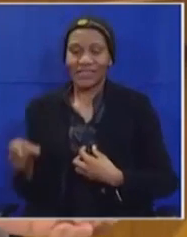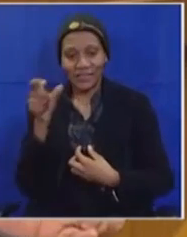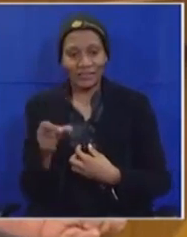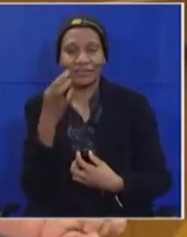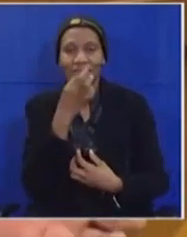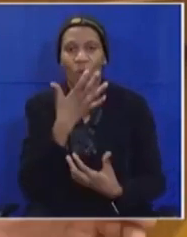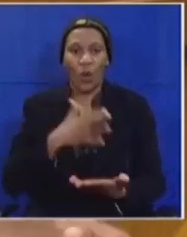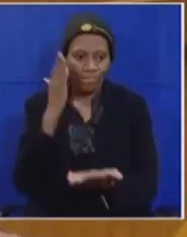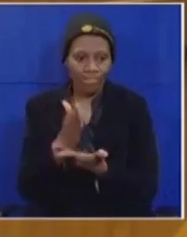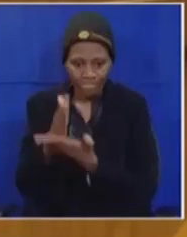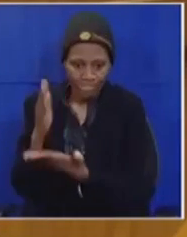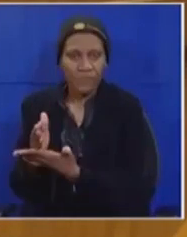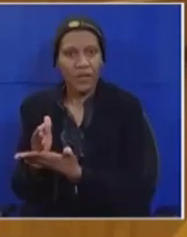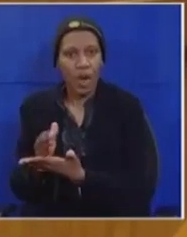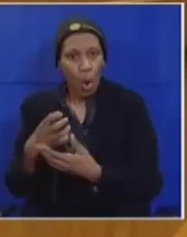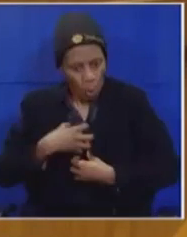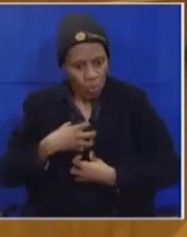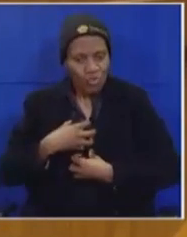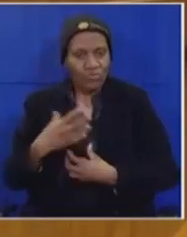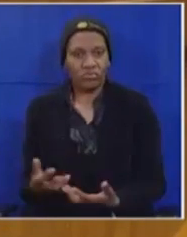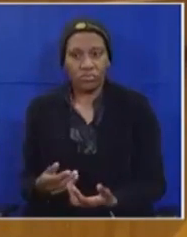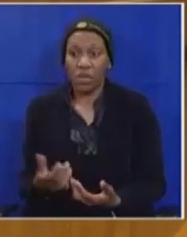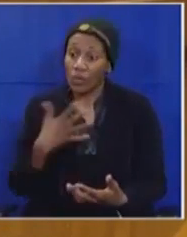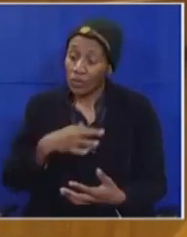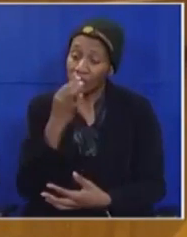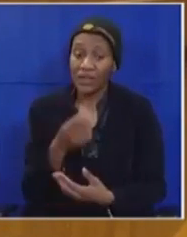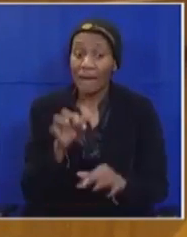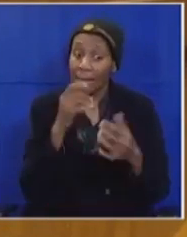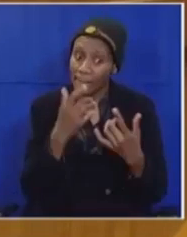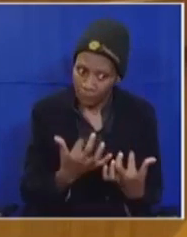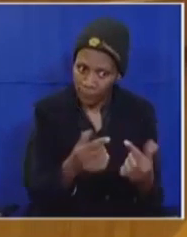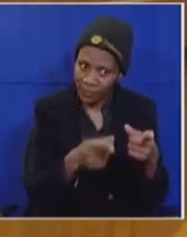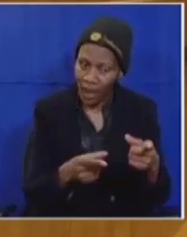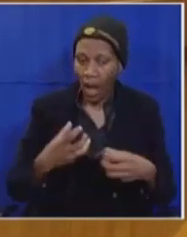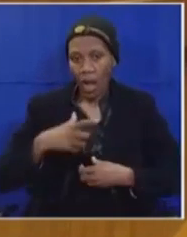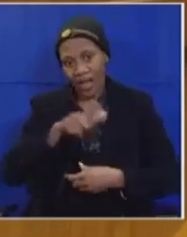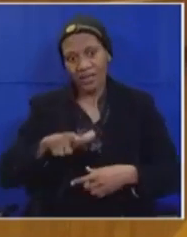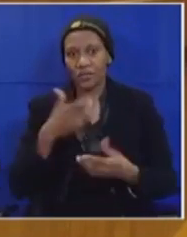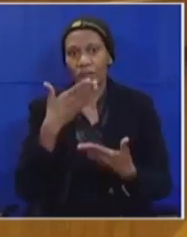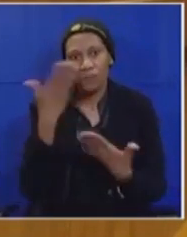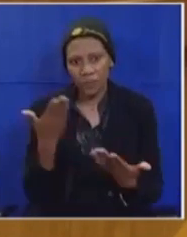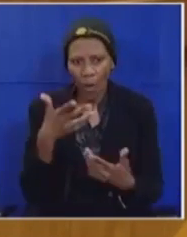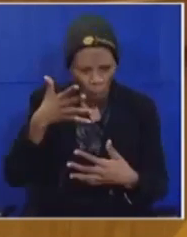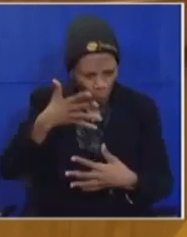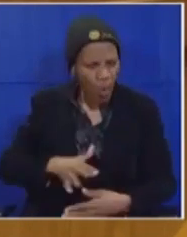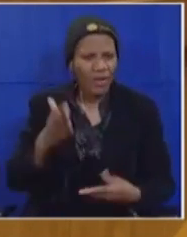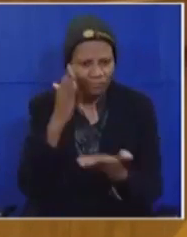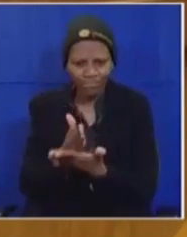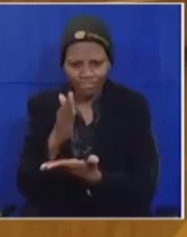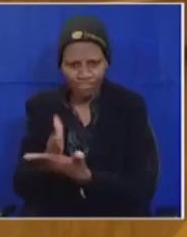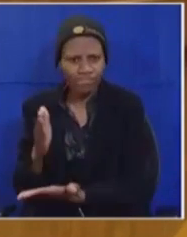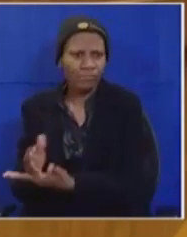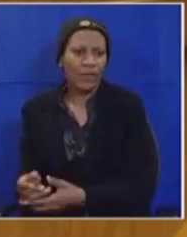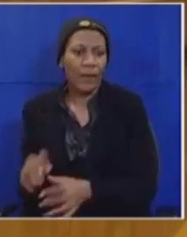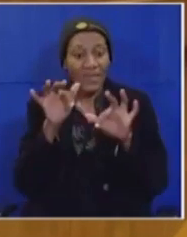you that those who do not have land also want certainty. It is the people who are hungry